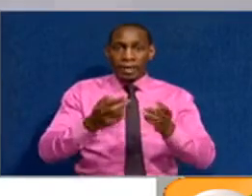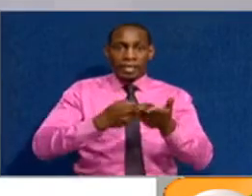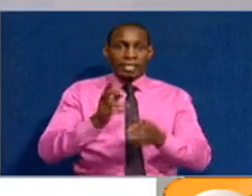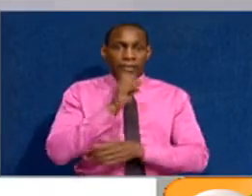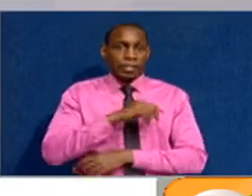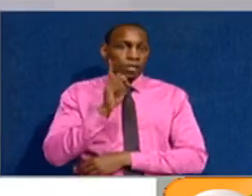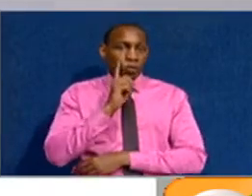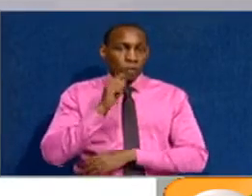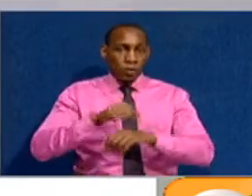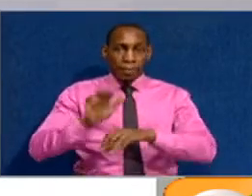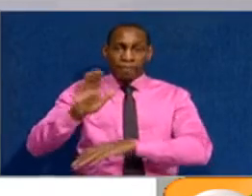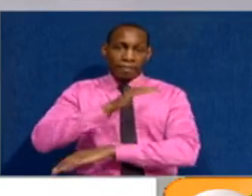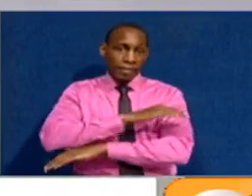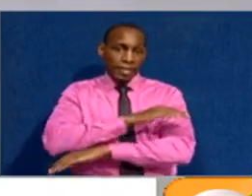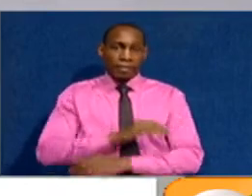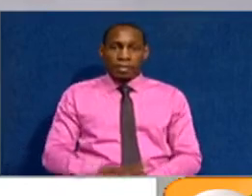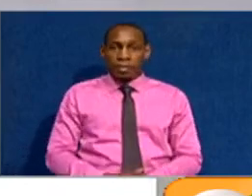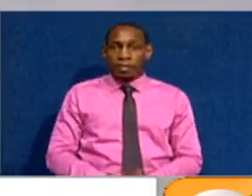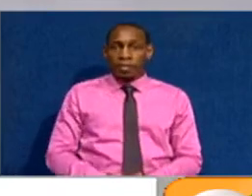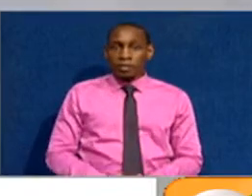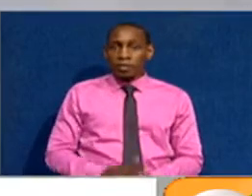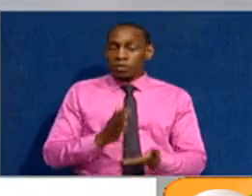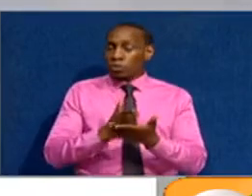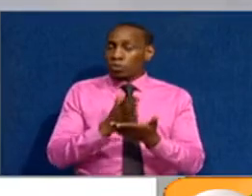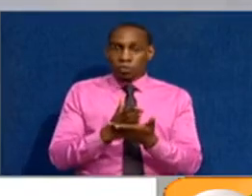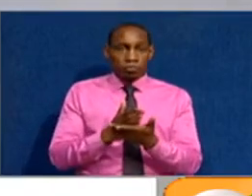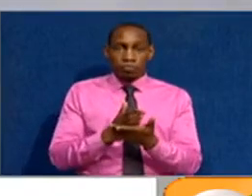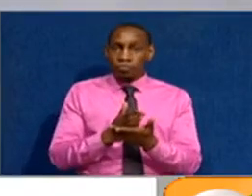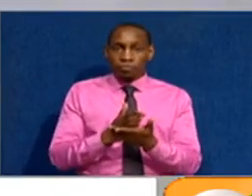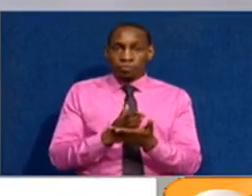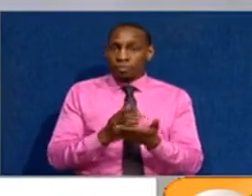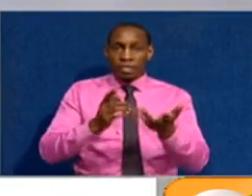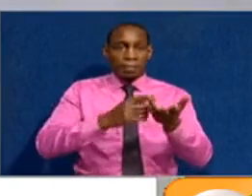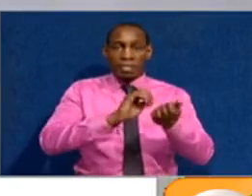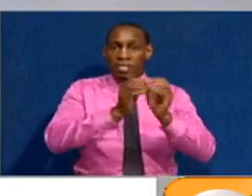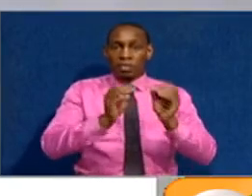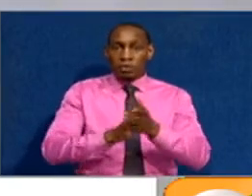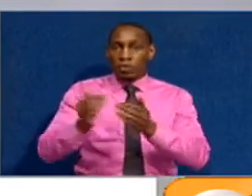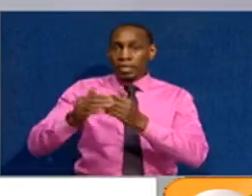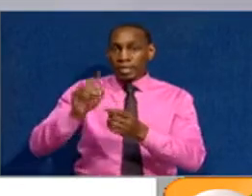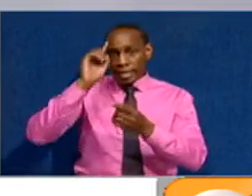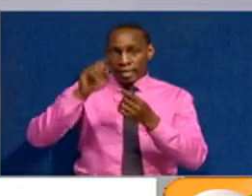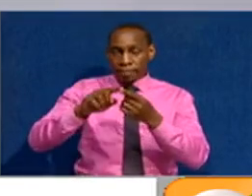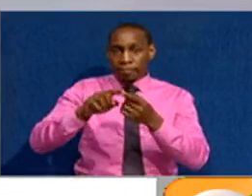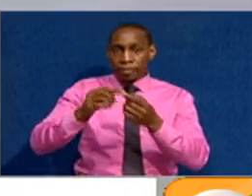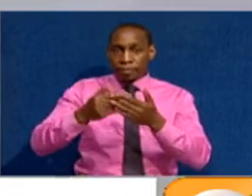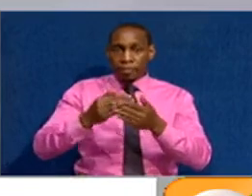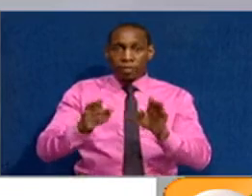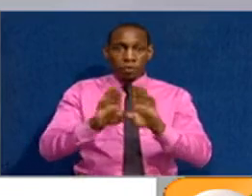ends tomorrow at 5 p.m. And nothing short of a miracle will push those numbers anywhere close to the target by close of